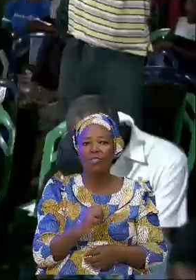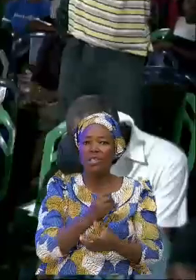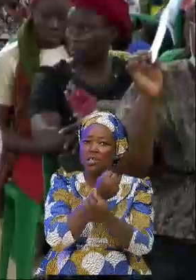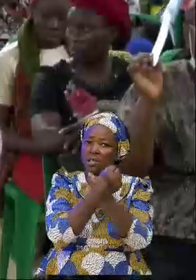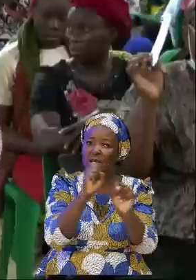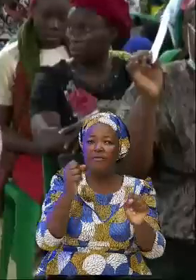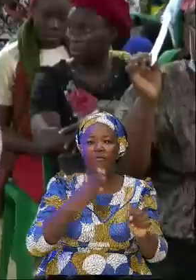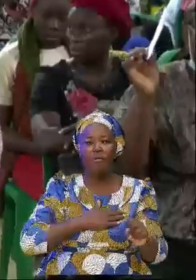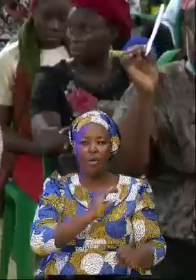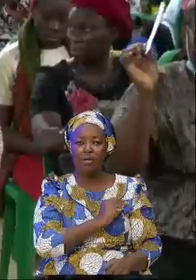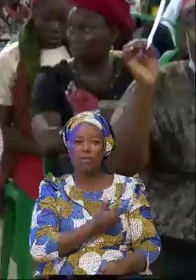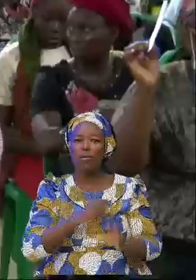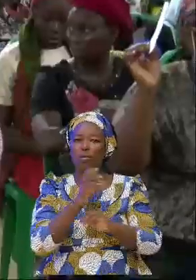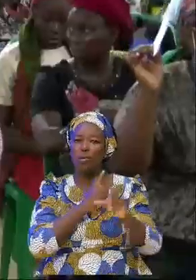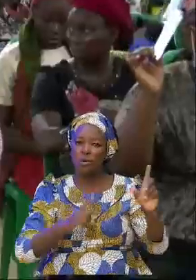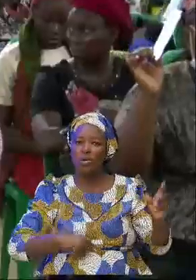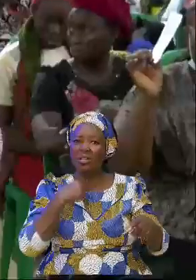Forgive me, Lord. Tell him.